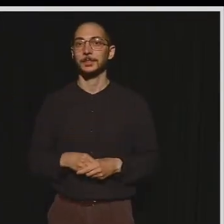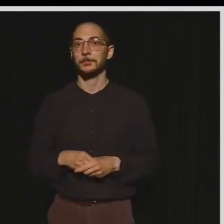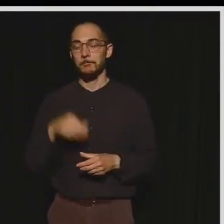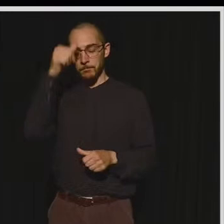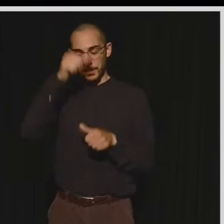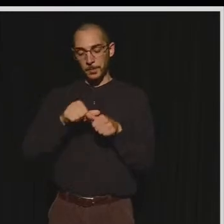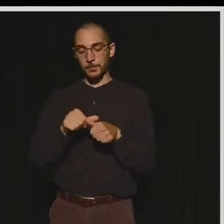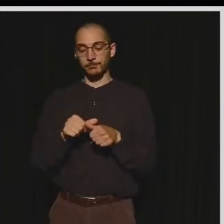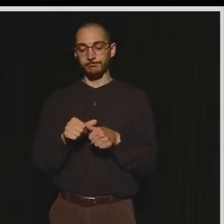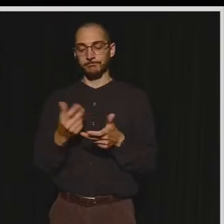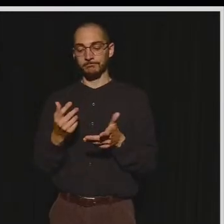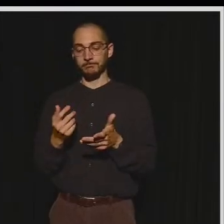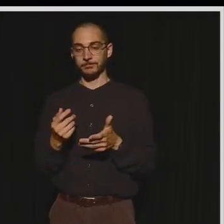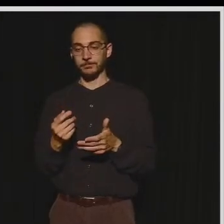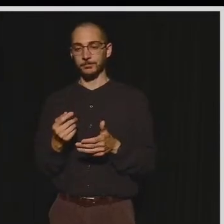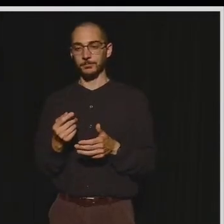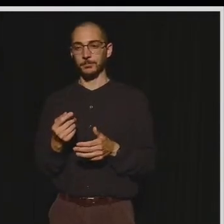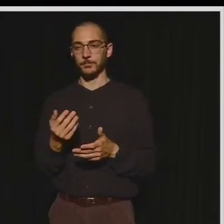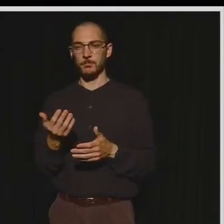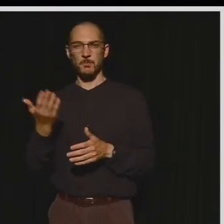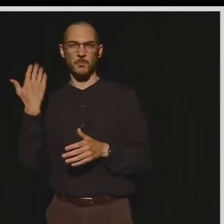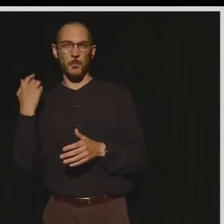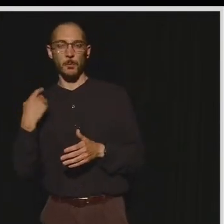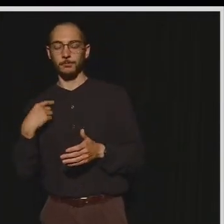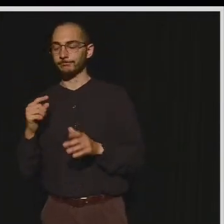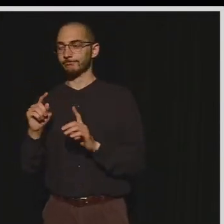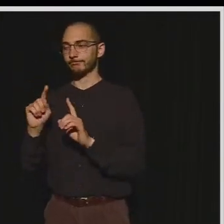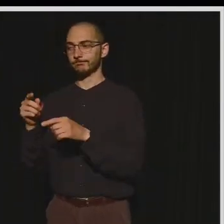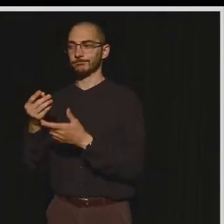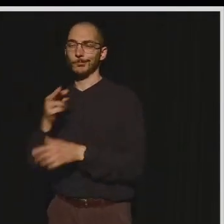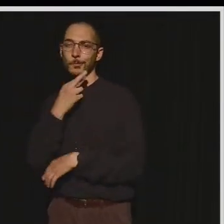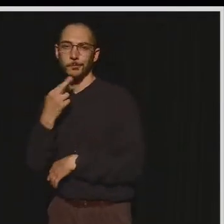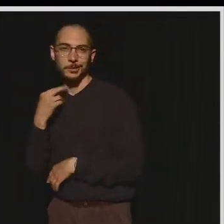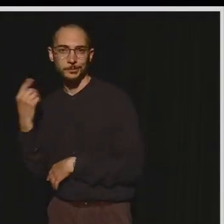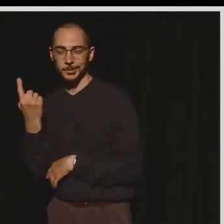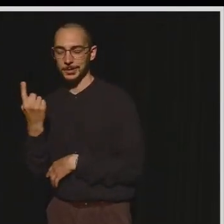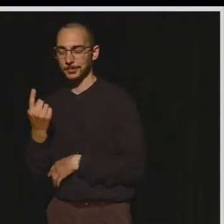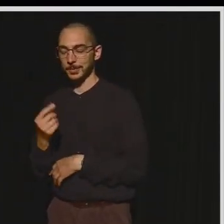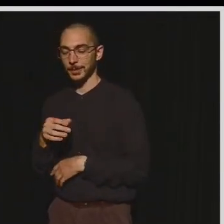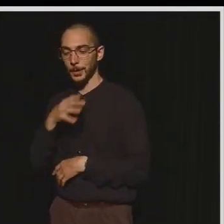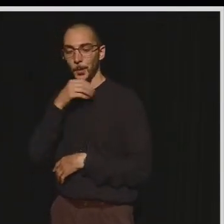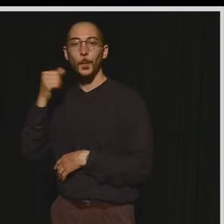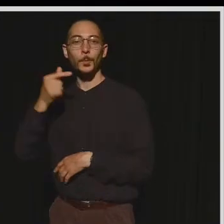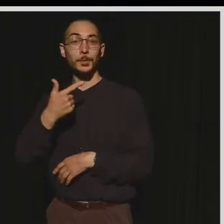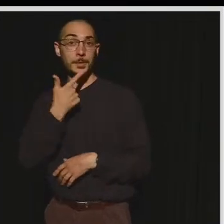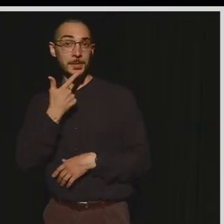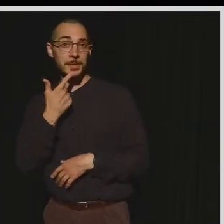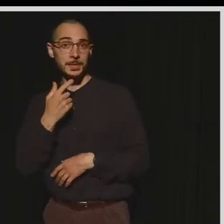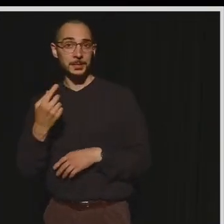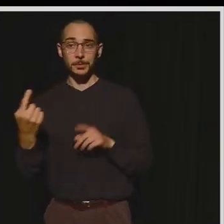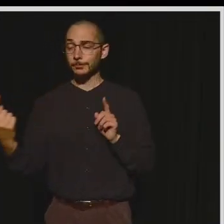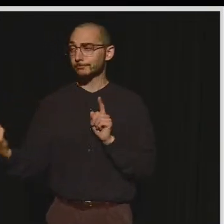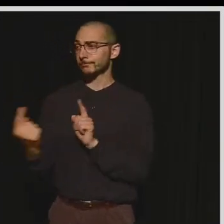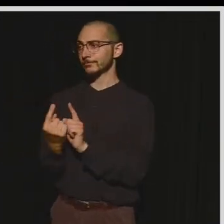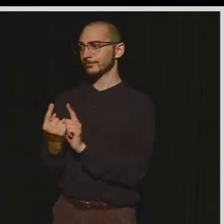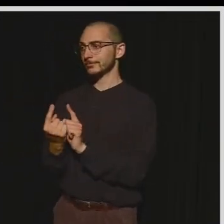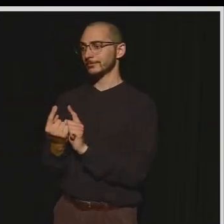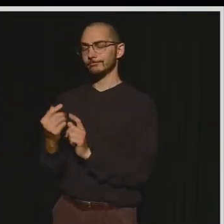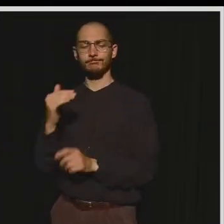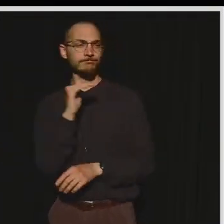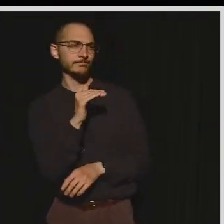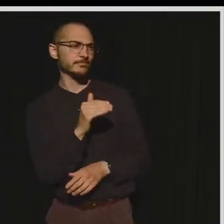to me and was like, so what is it about your culture that is more homophobic? And I think that there's still this narrative that